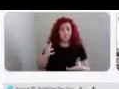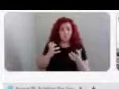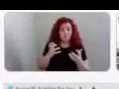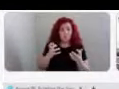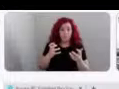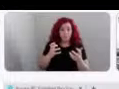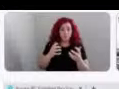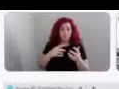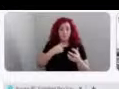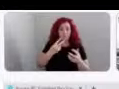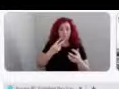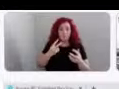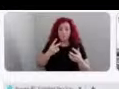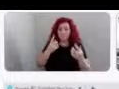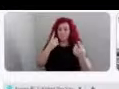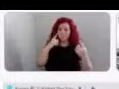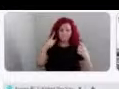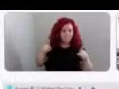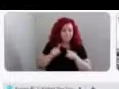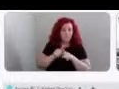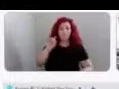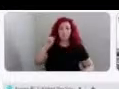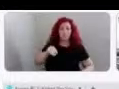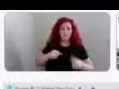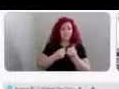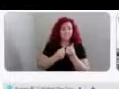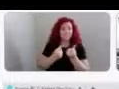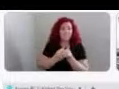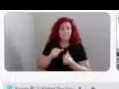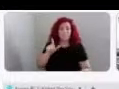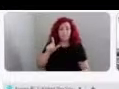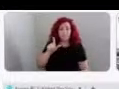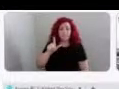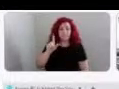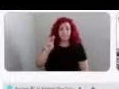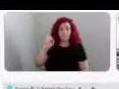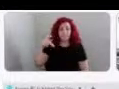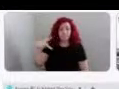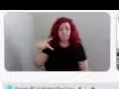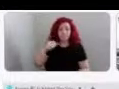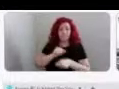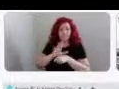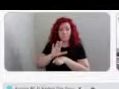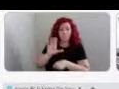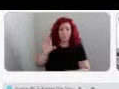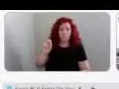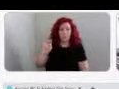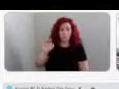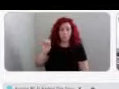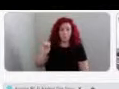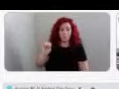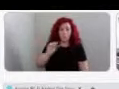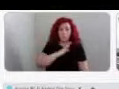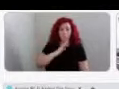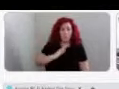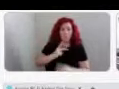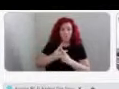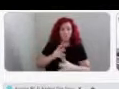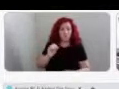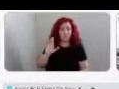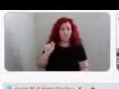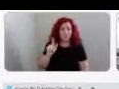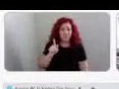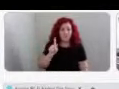unanimous support for the legislative map submitted by the coconino county board of supervisors on october 27